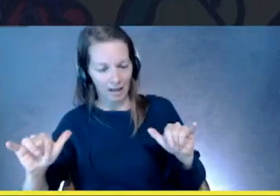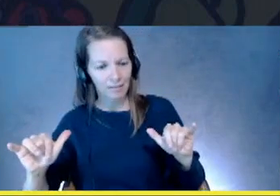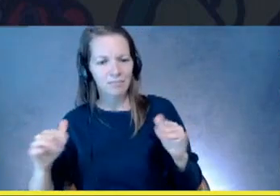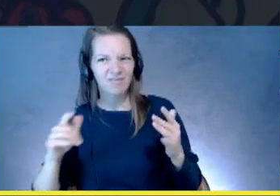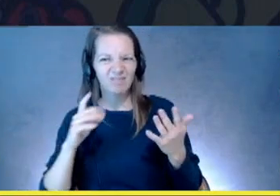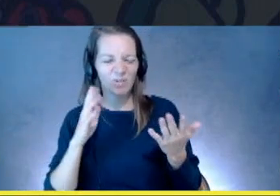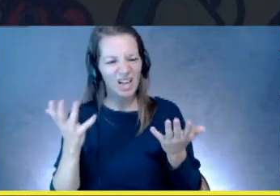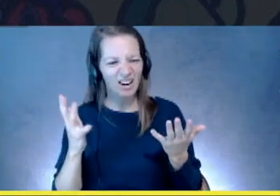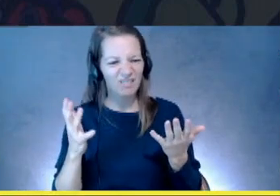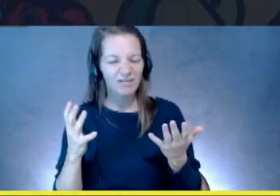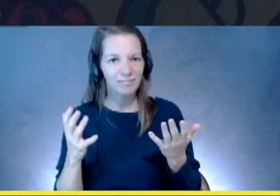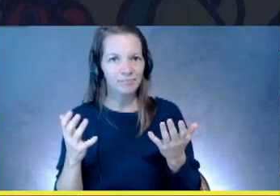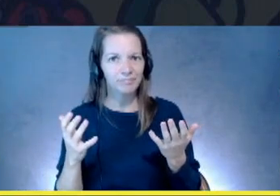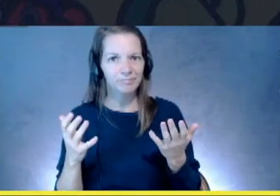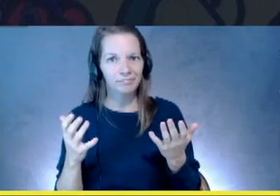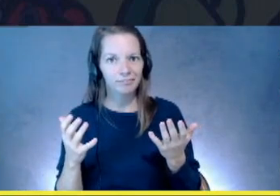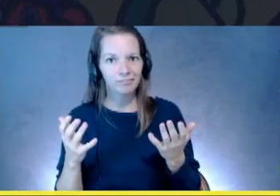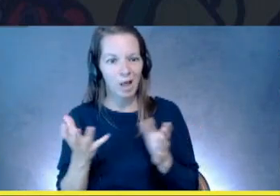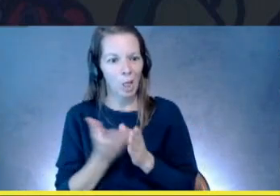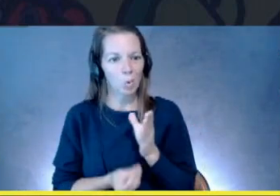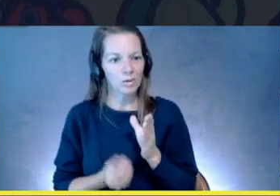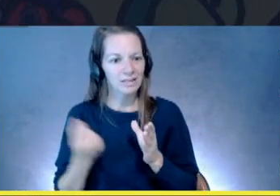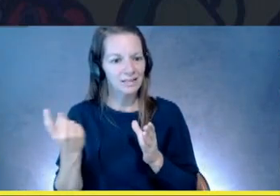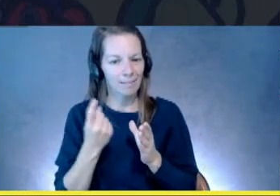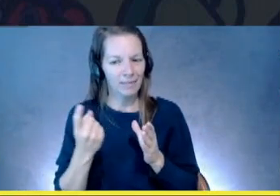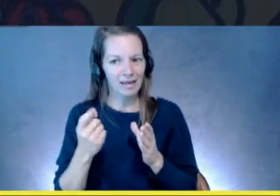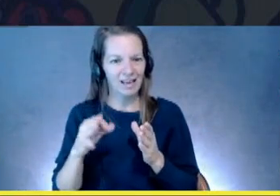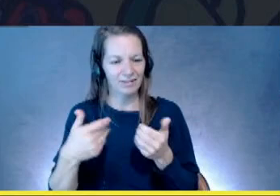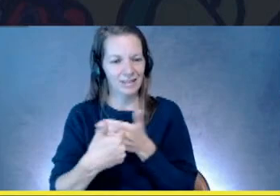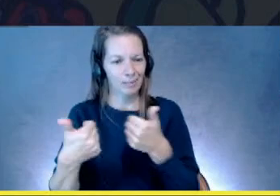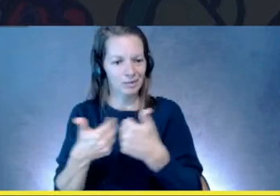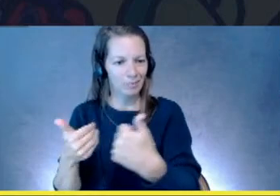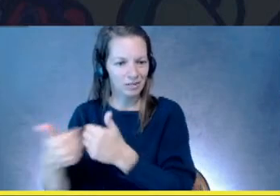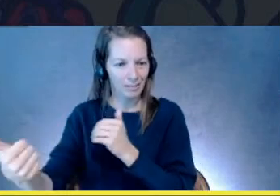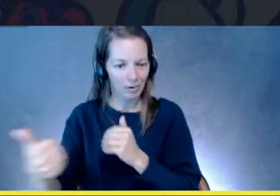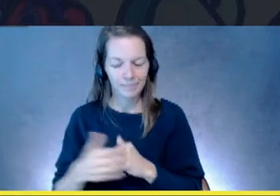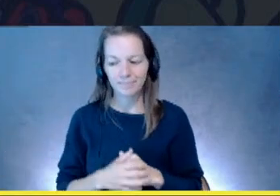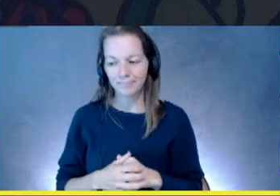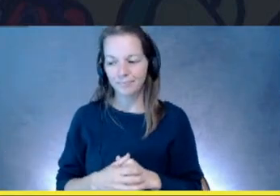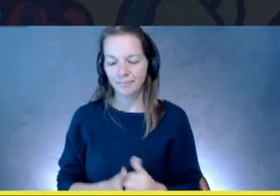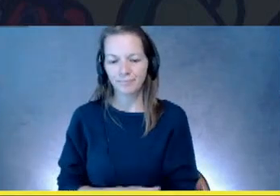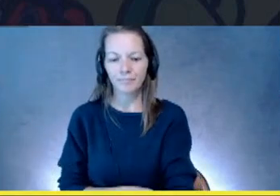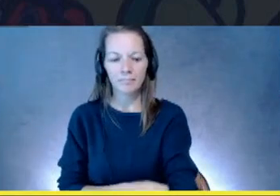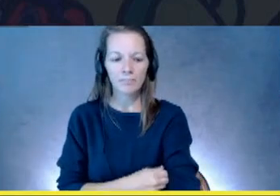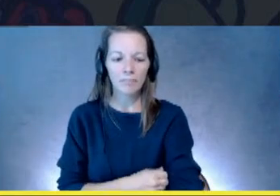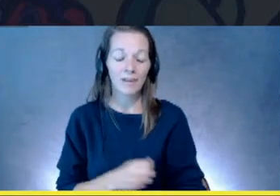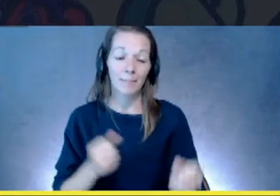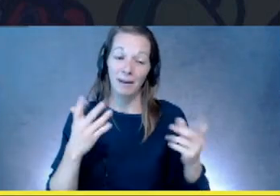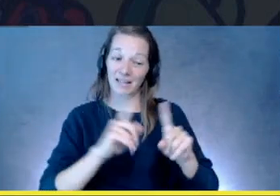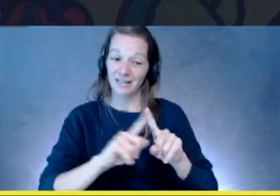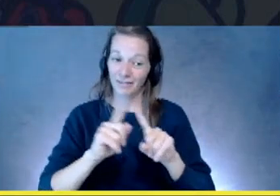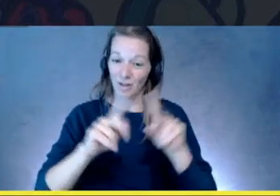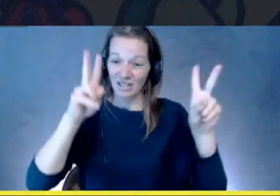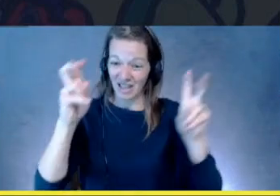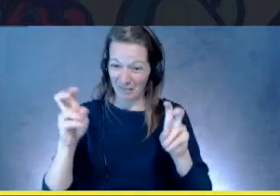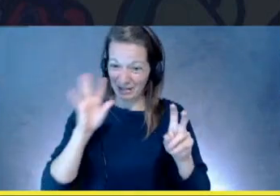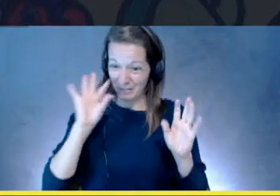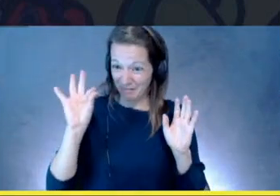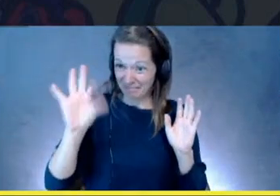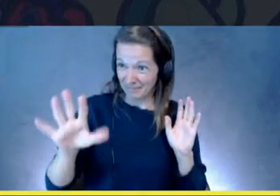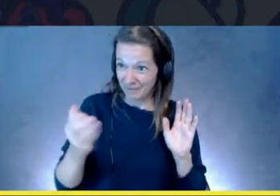by separating out. So I know I covered a number of different topics, but I wonder if any of you, as we have just a few minutes left, want